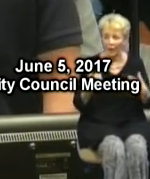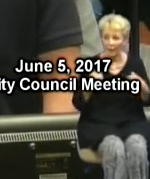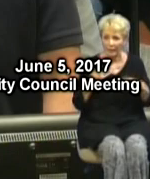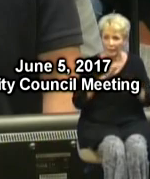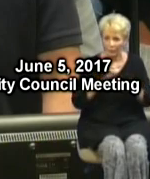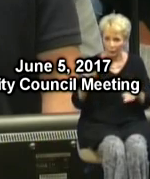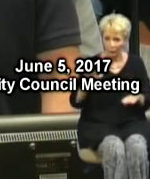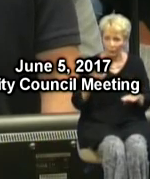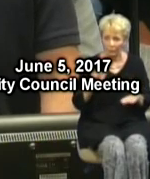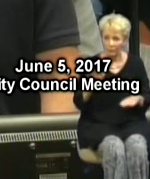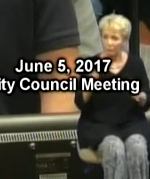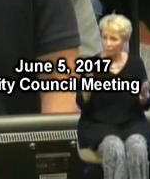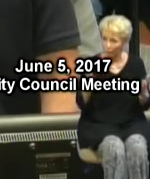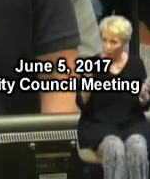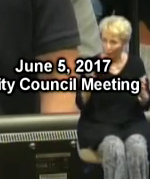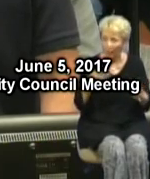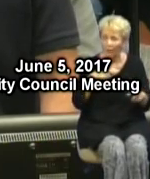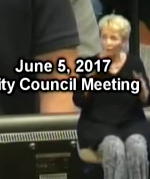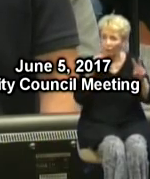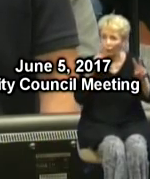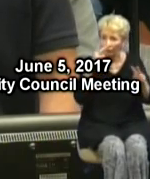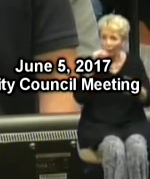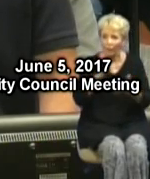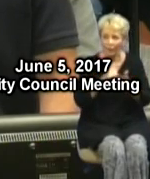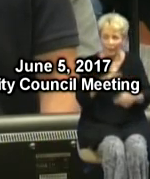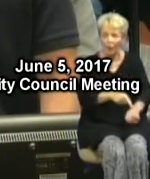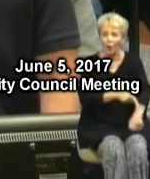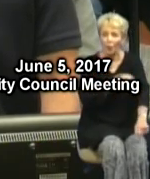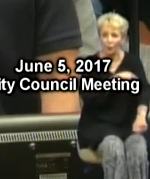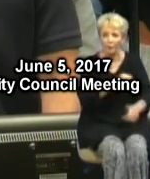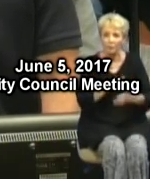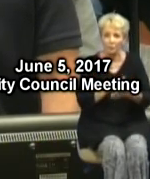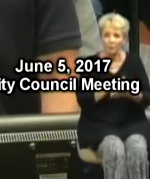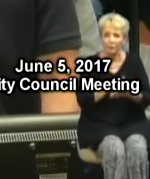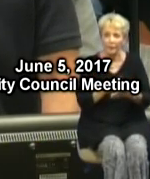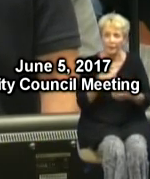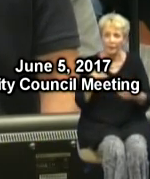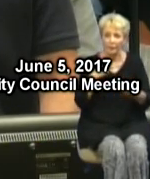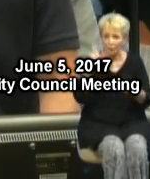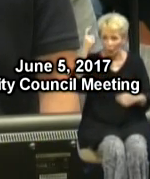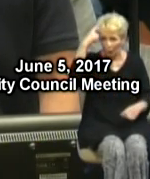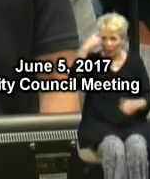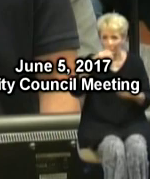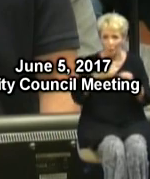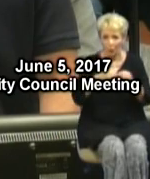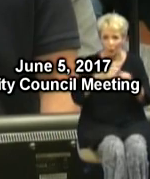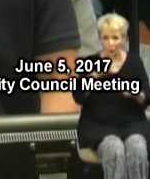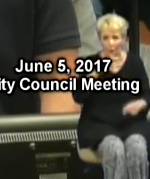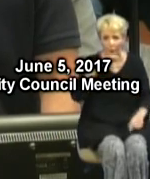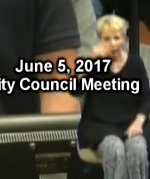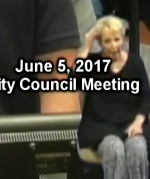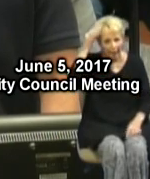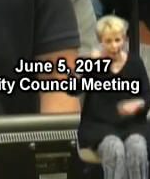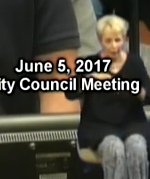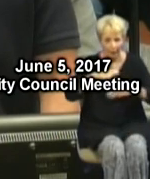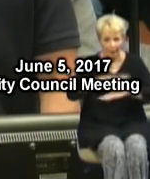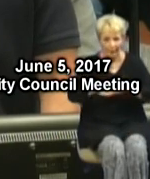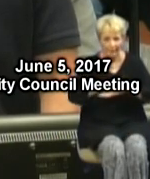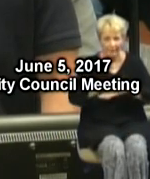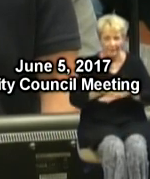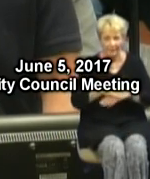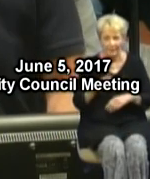will, and I look forward to being part of that for a little bit longer. Maybe bring a little wisdom and gray hair to the table. Not much